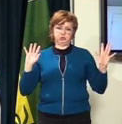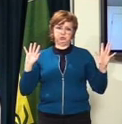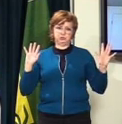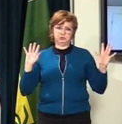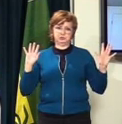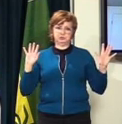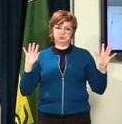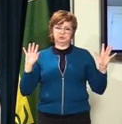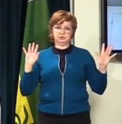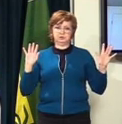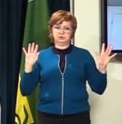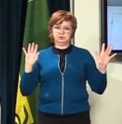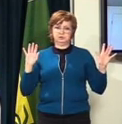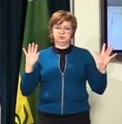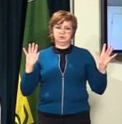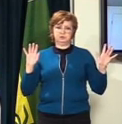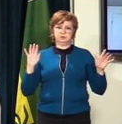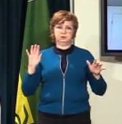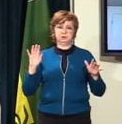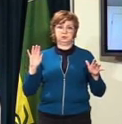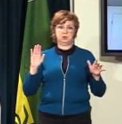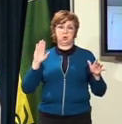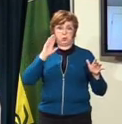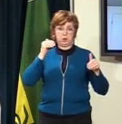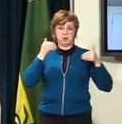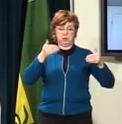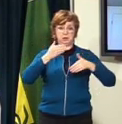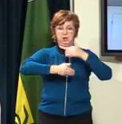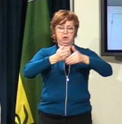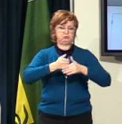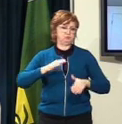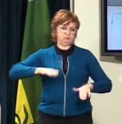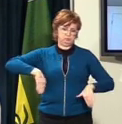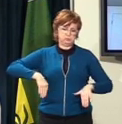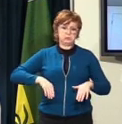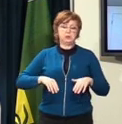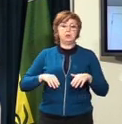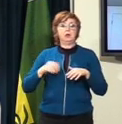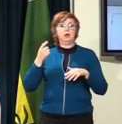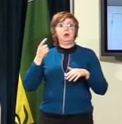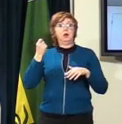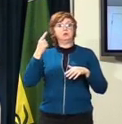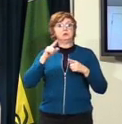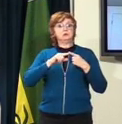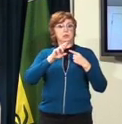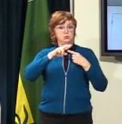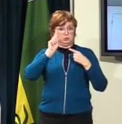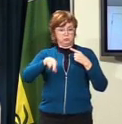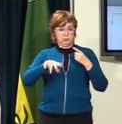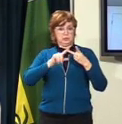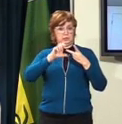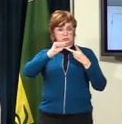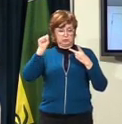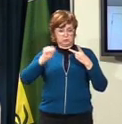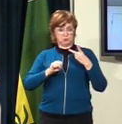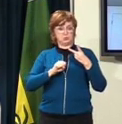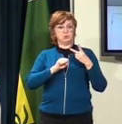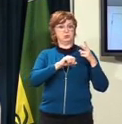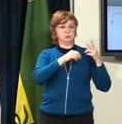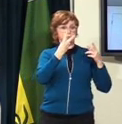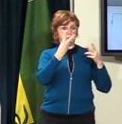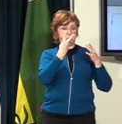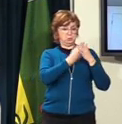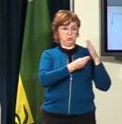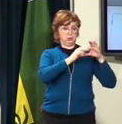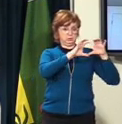pulling the trigger on activation. The local teams in Saskatoon and Regina have worked in order to identify what the skill sets would